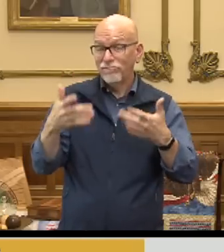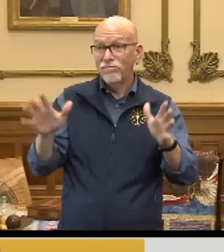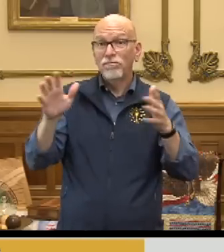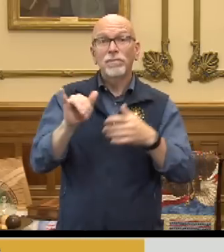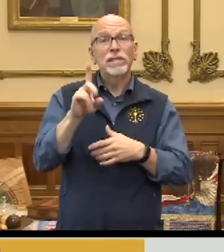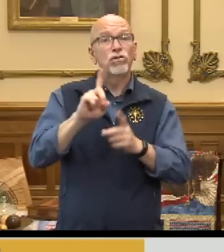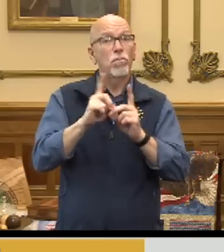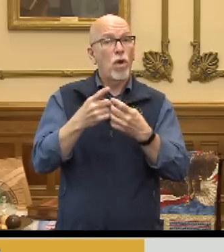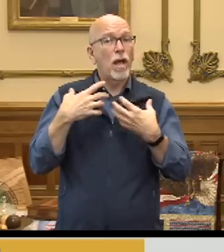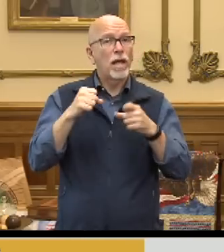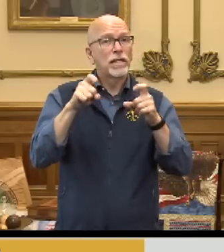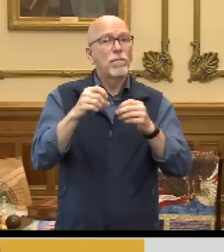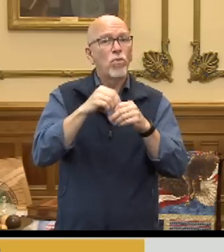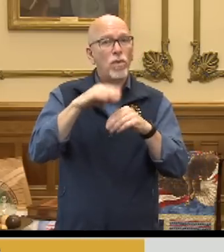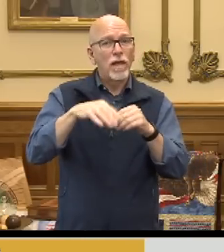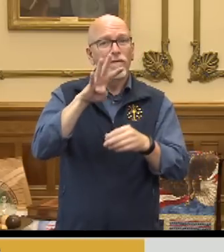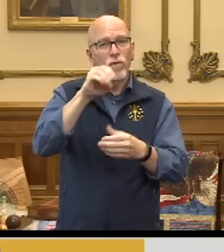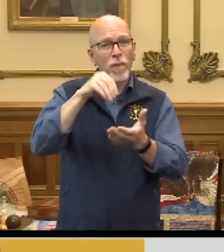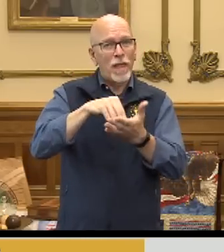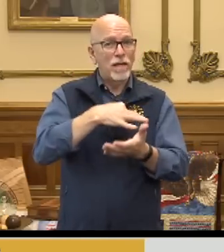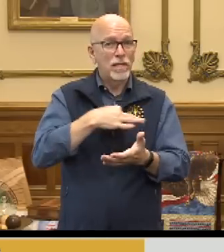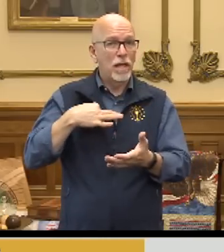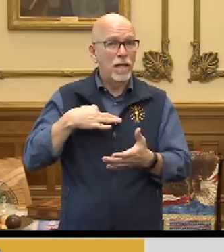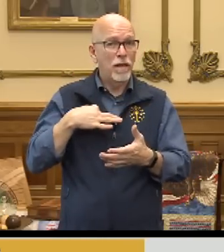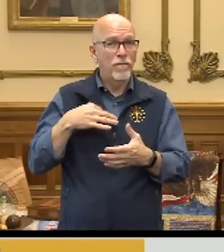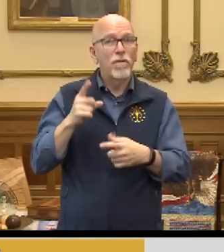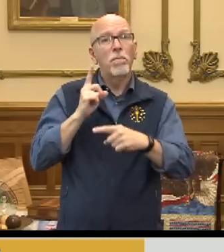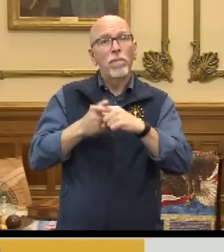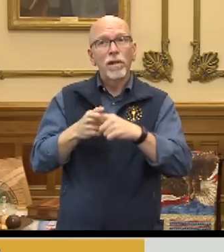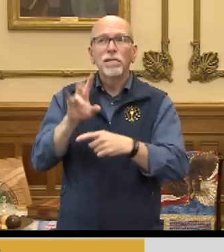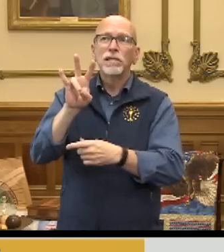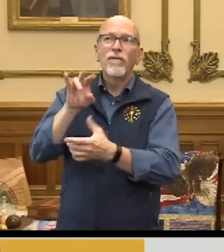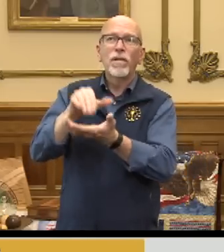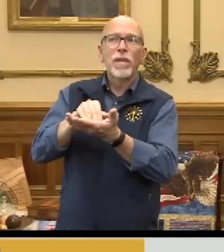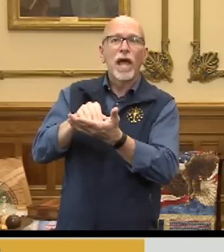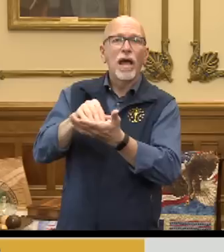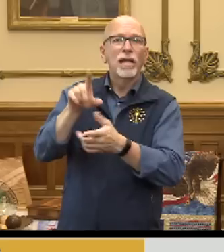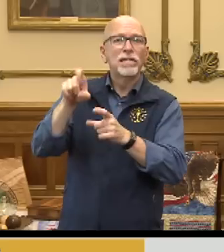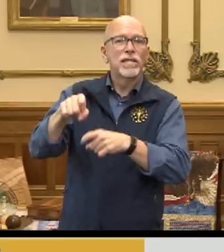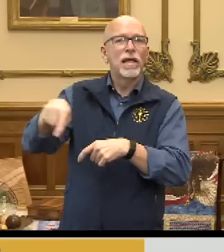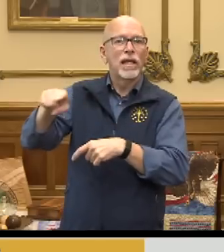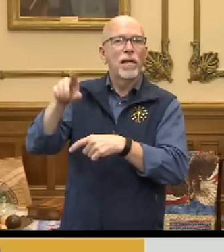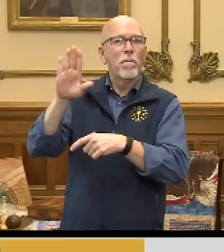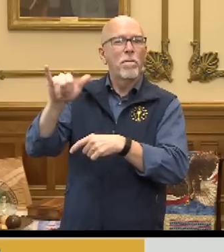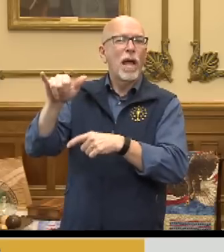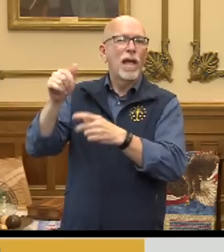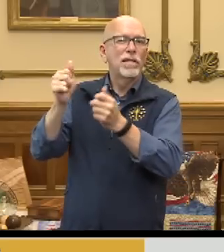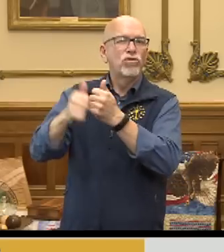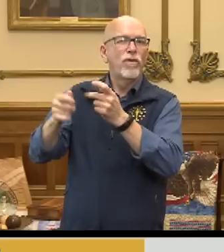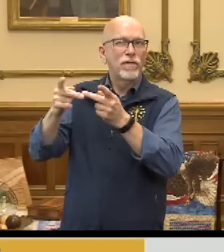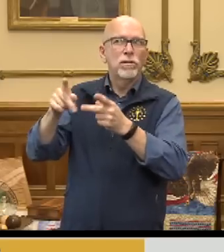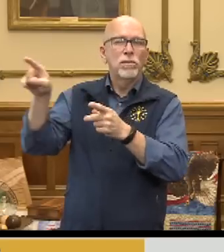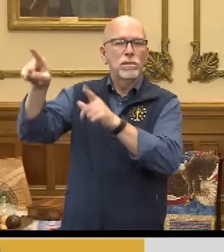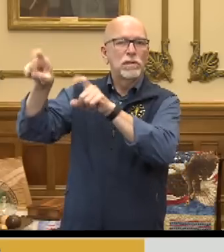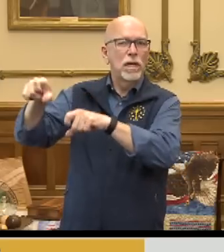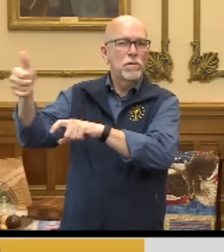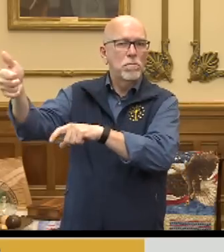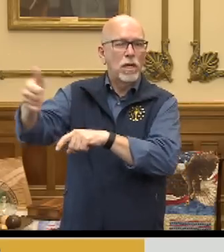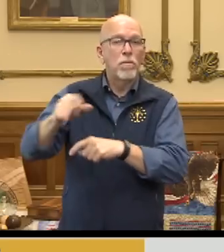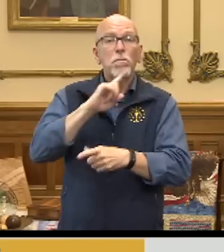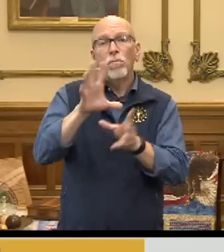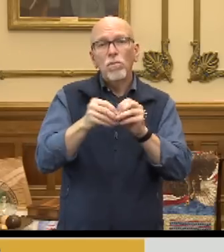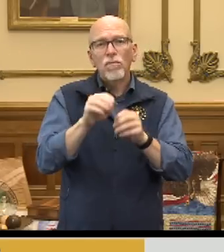Department of Health tested over 40,000 staff, with an additional 7,000 tests provided directly by facilities, for a total